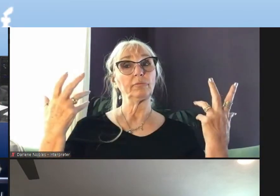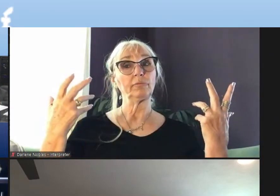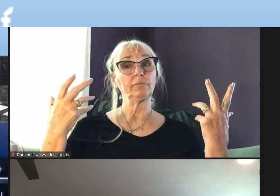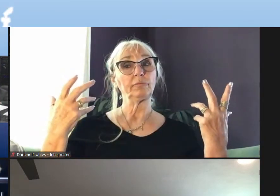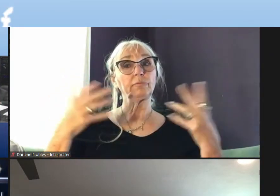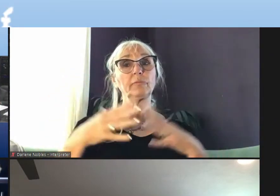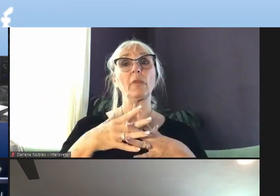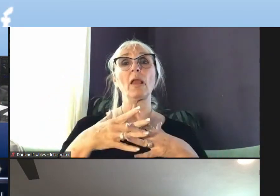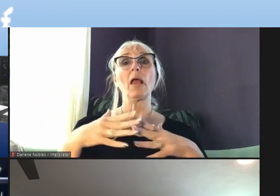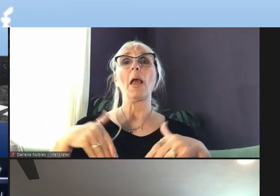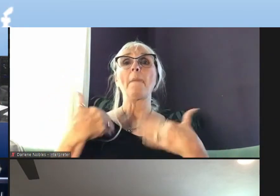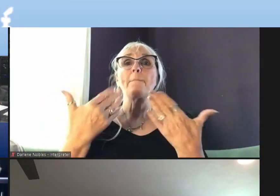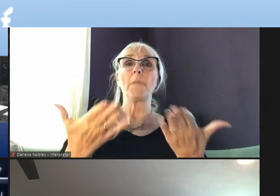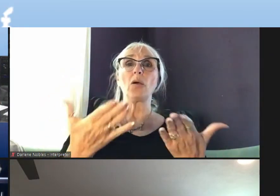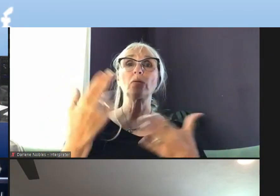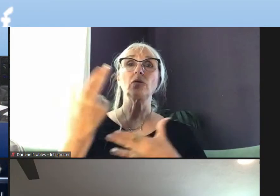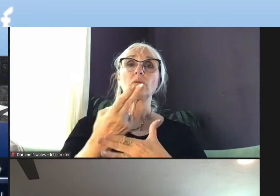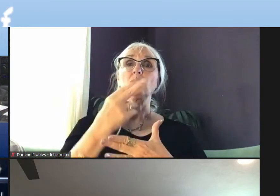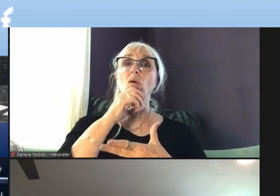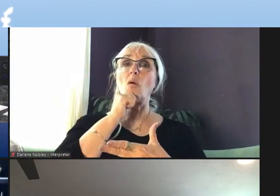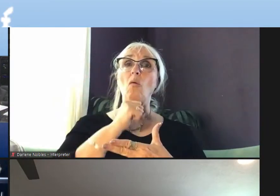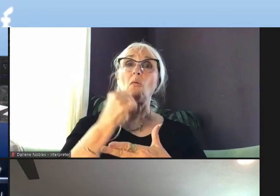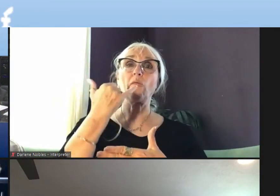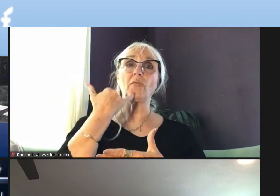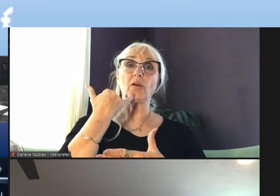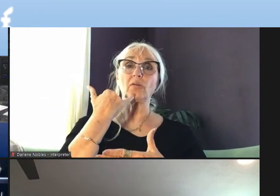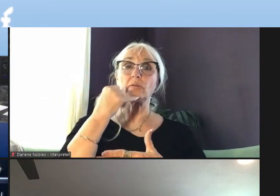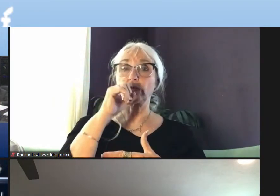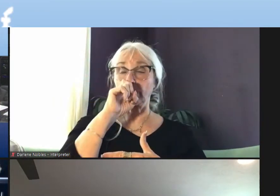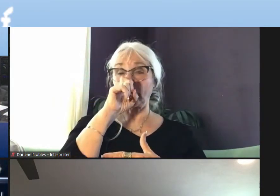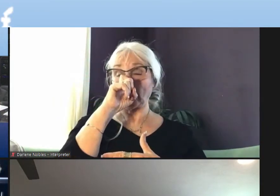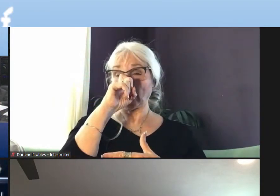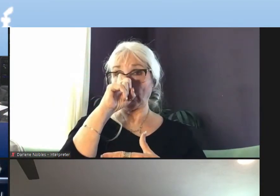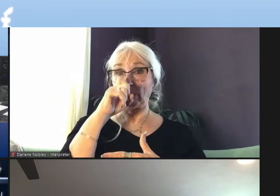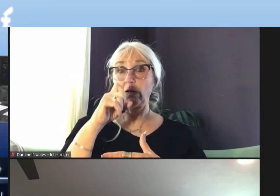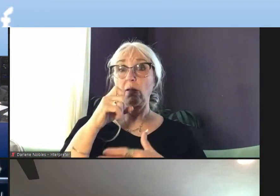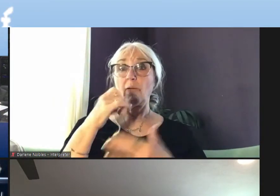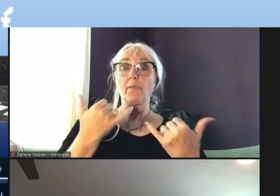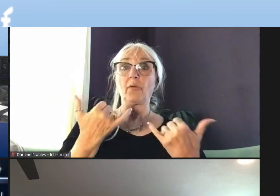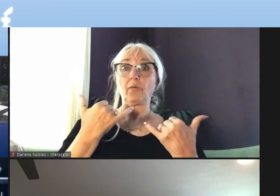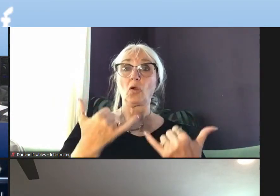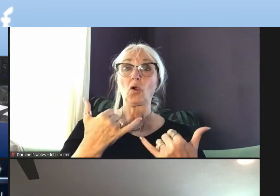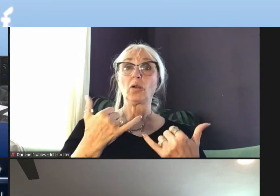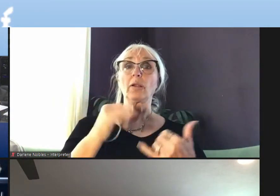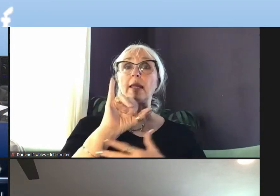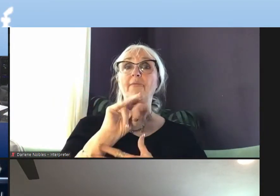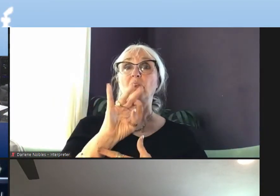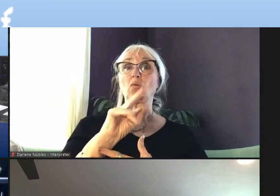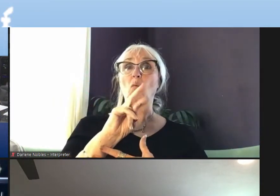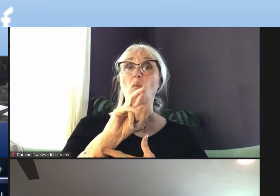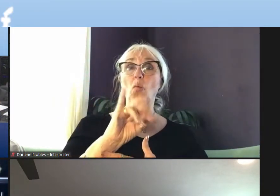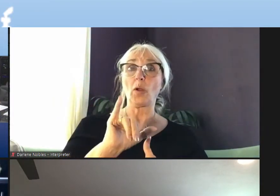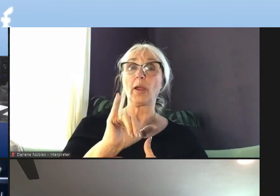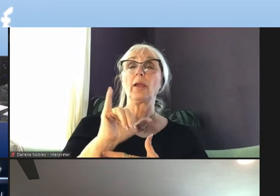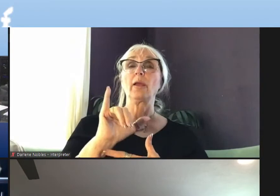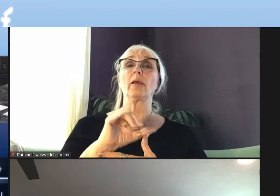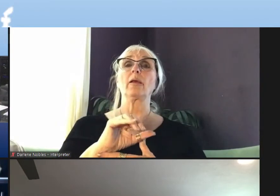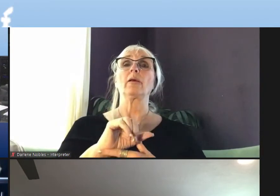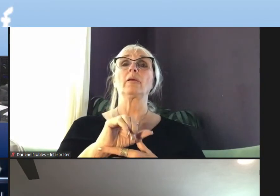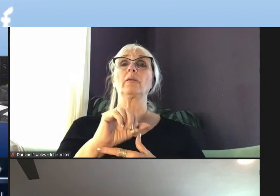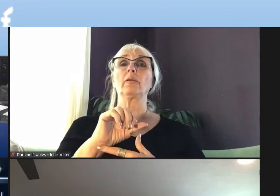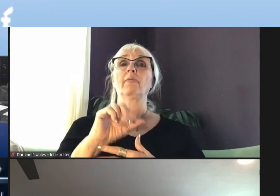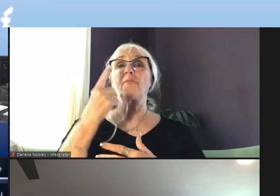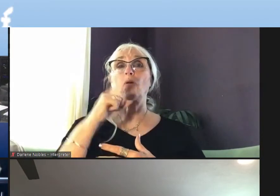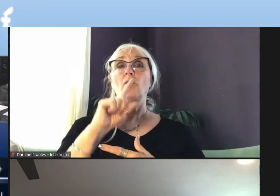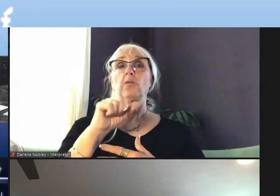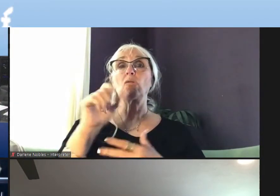Motion to use the old phones from the current inventory in the county court law jury room, new jury